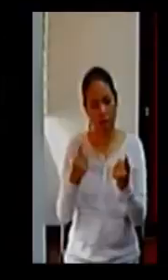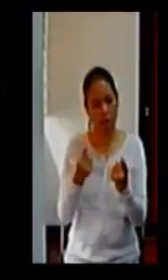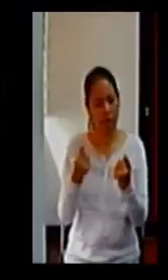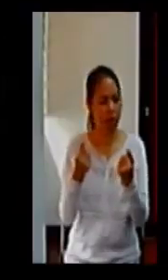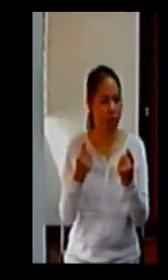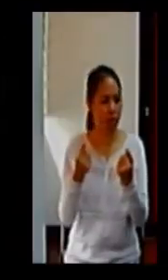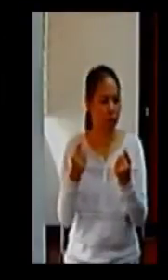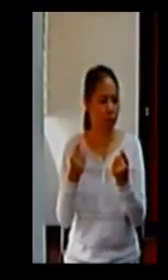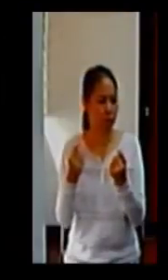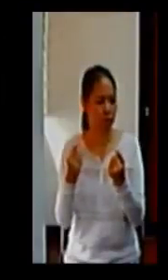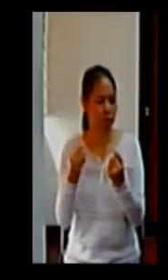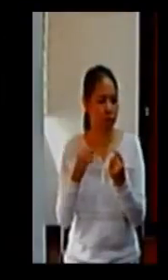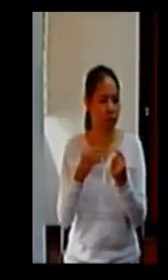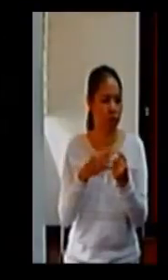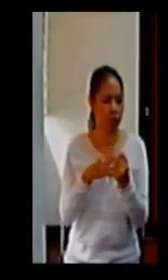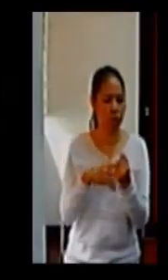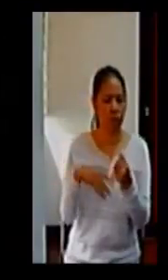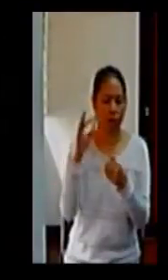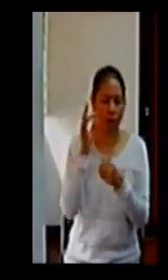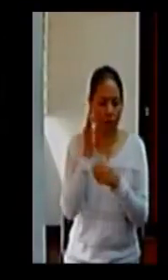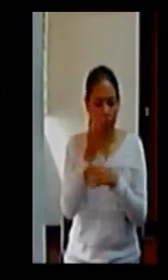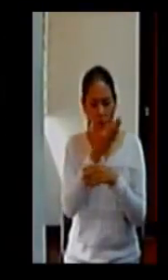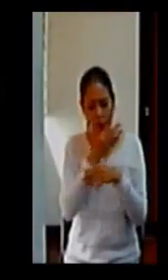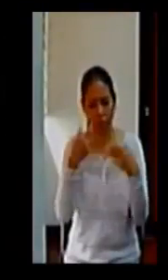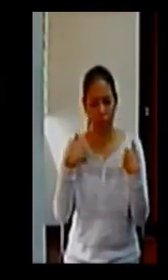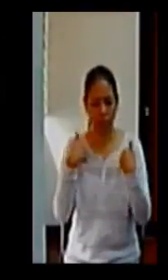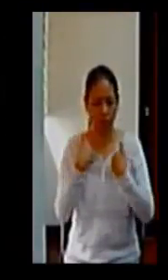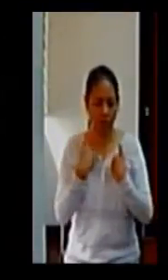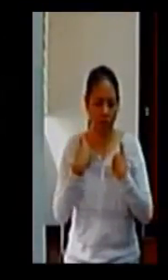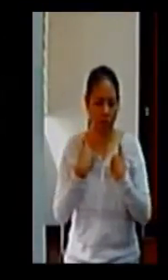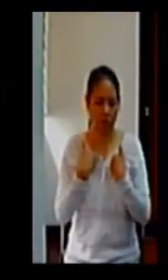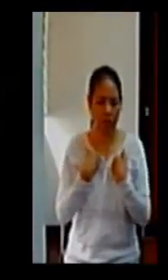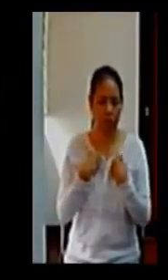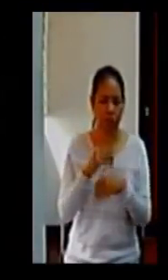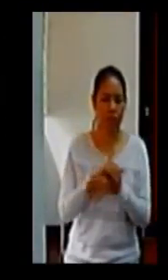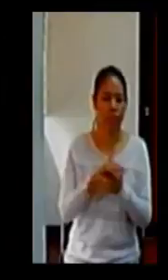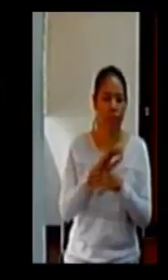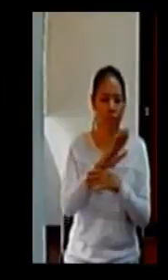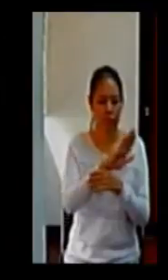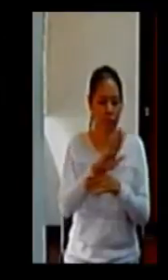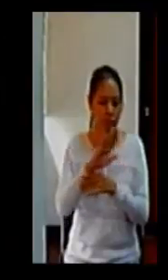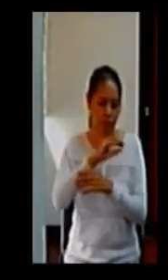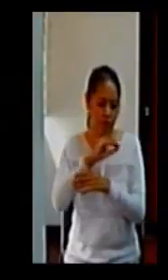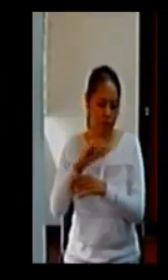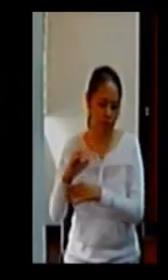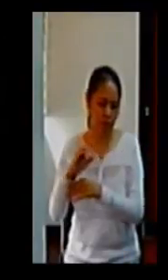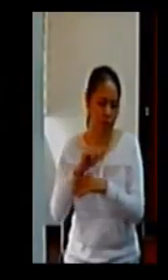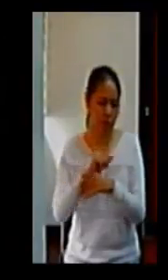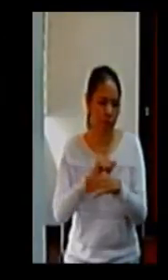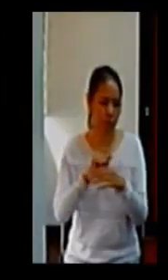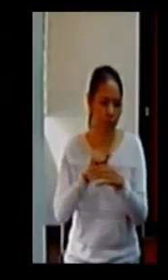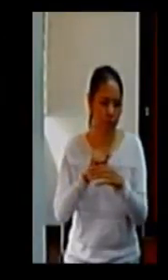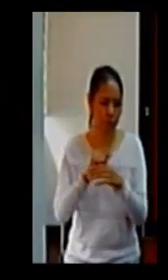terraces, flora, fauna, and your own witness there. So